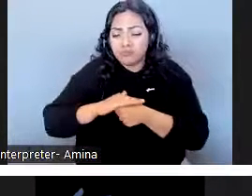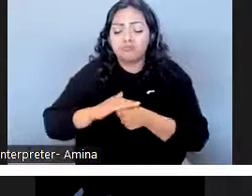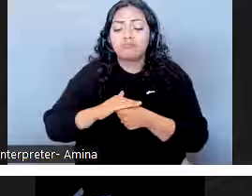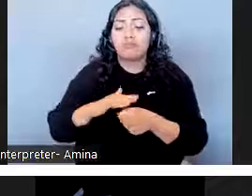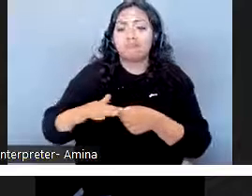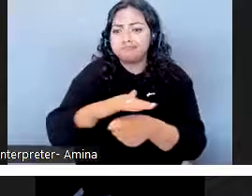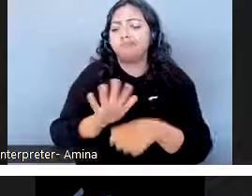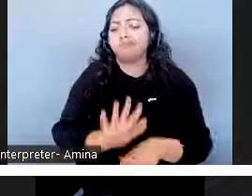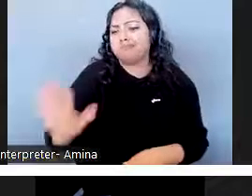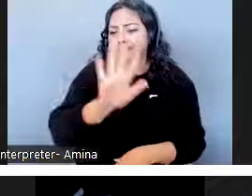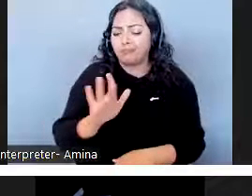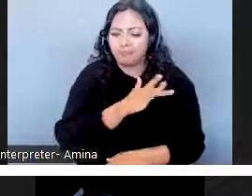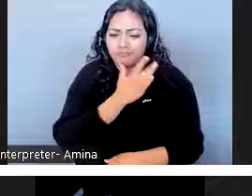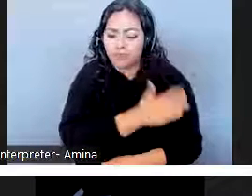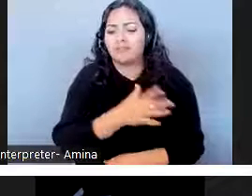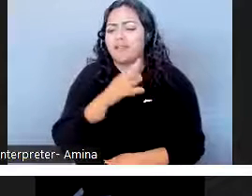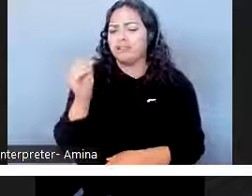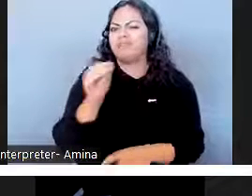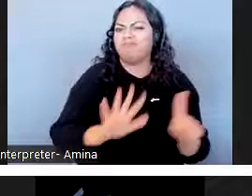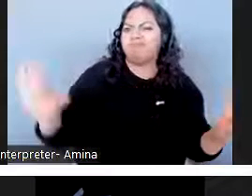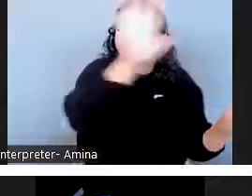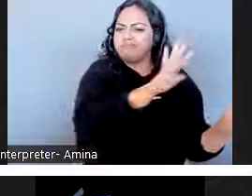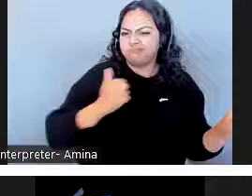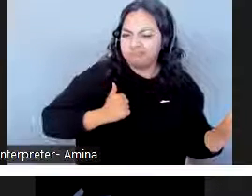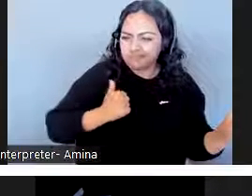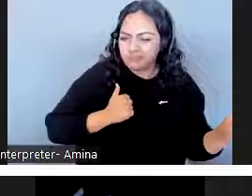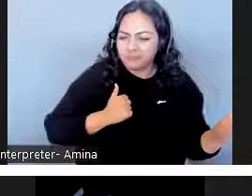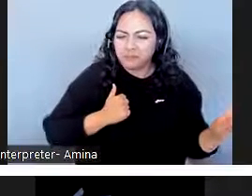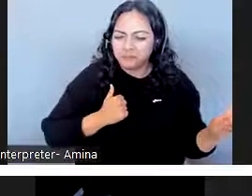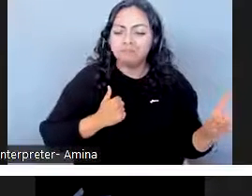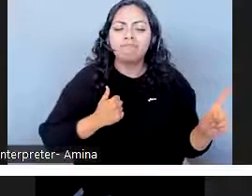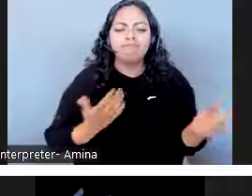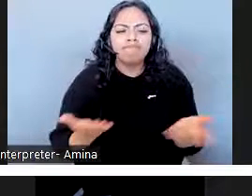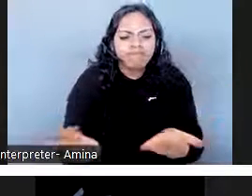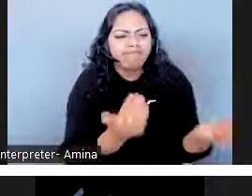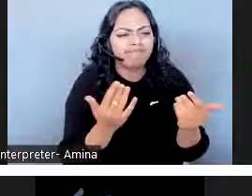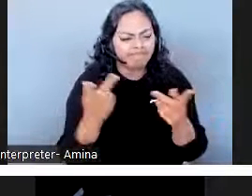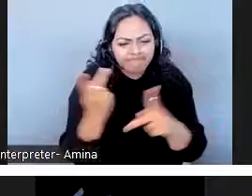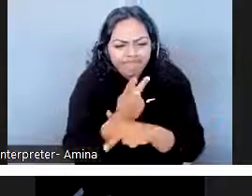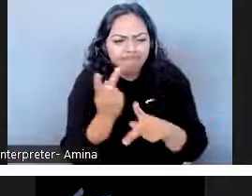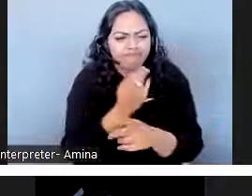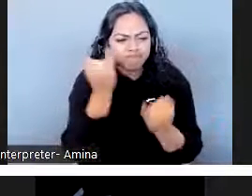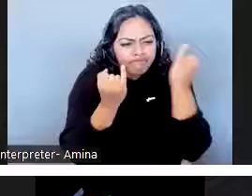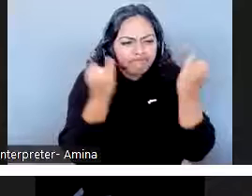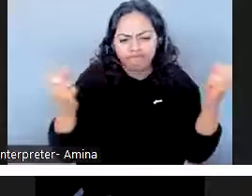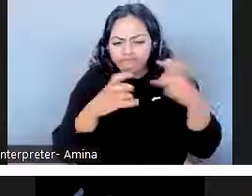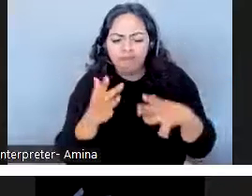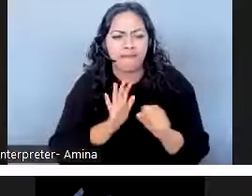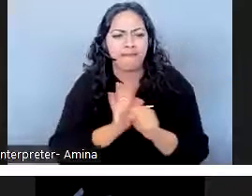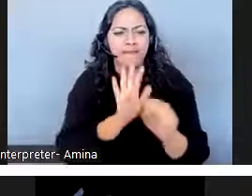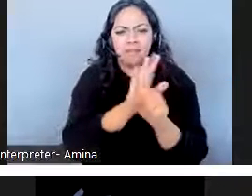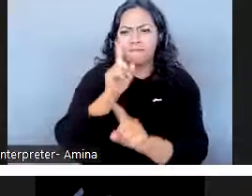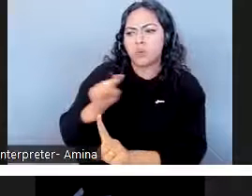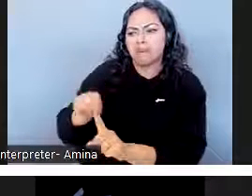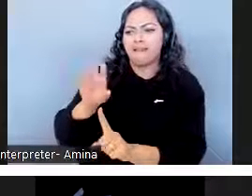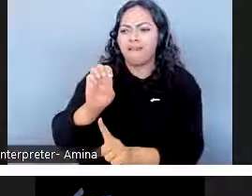to assist seniors and also improve the coordination and response to elder abuse, and also advocate in terms of